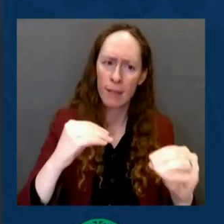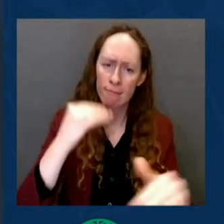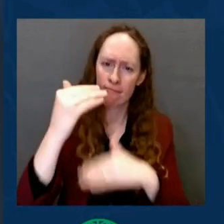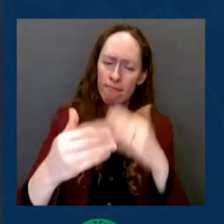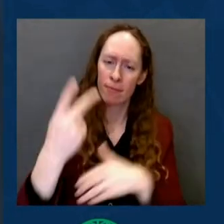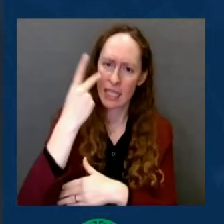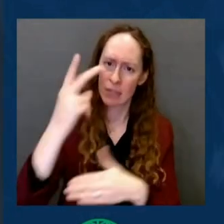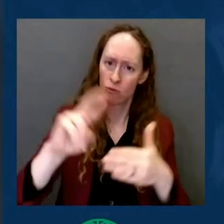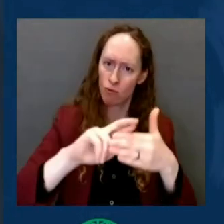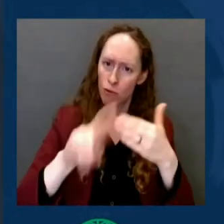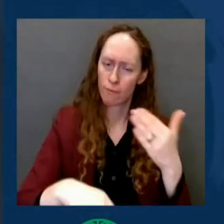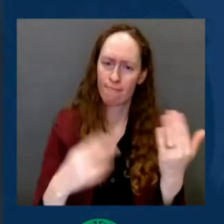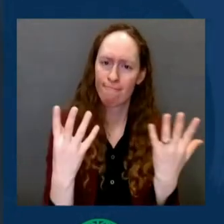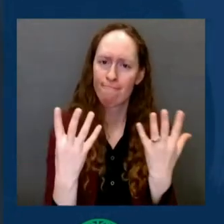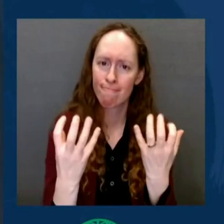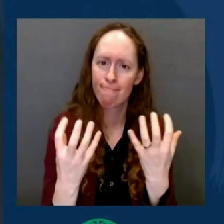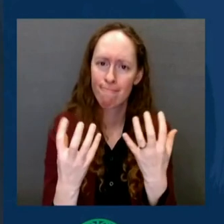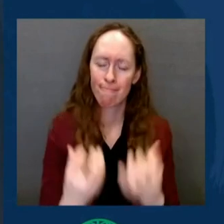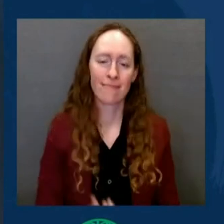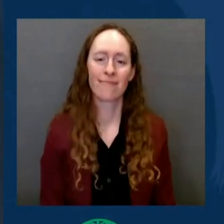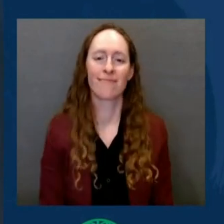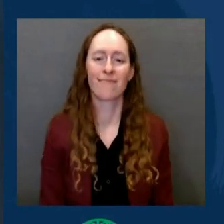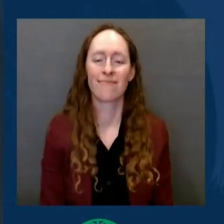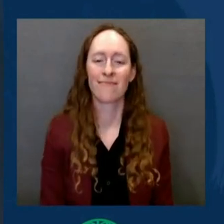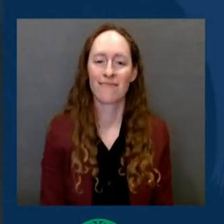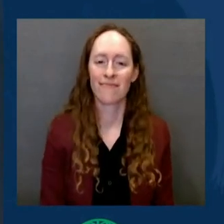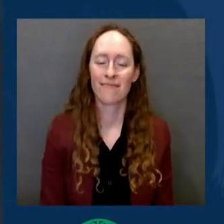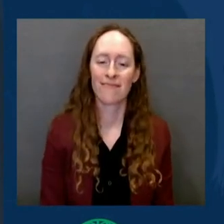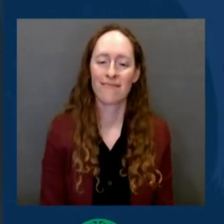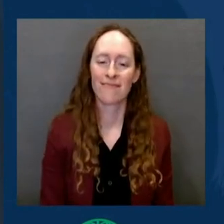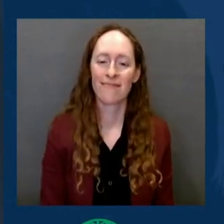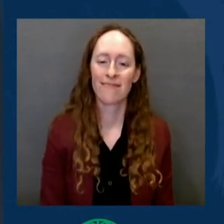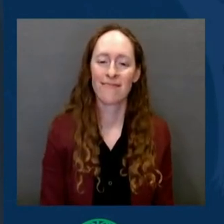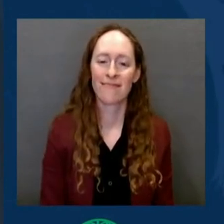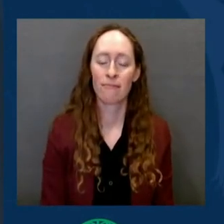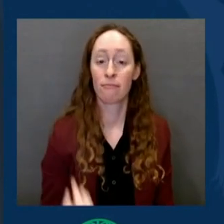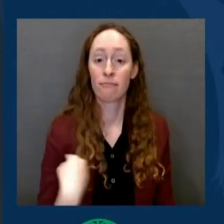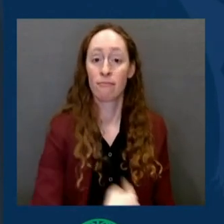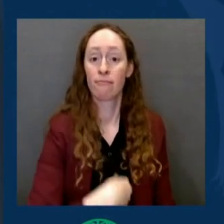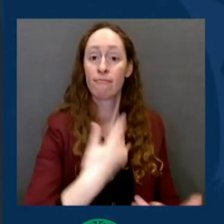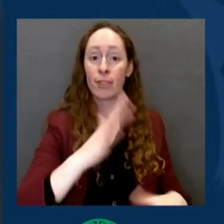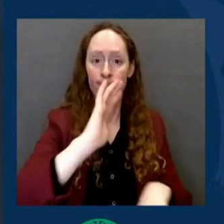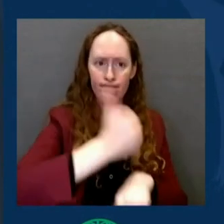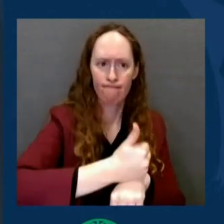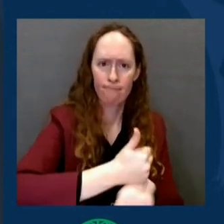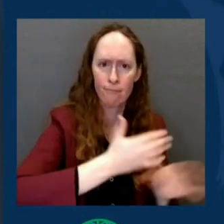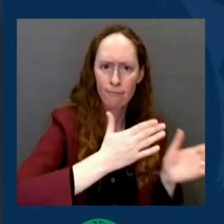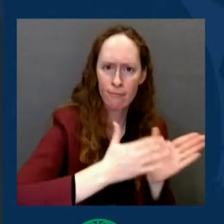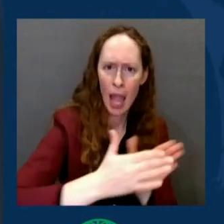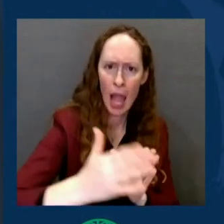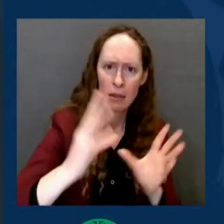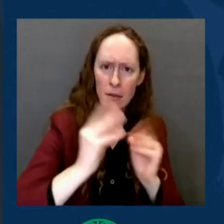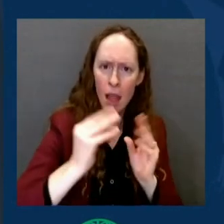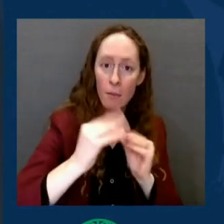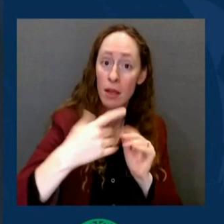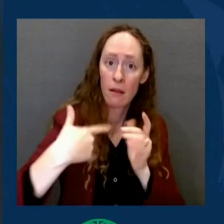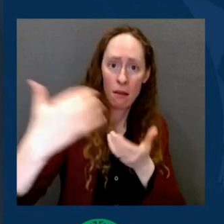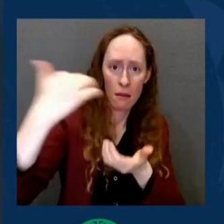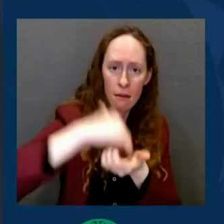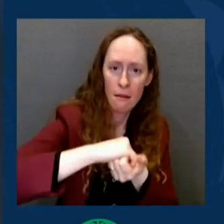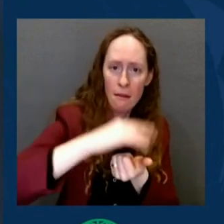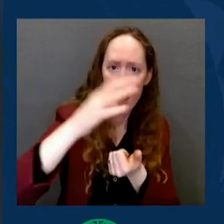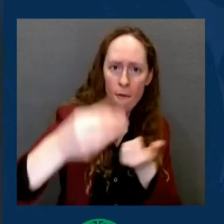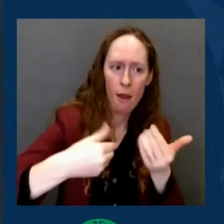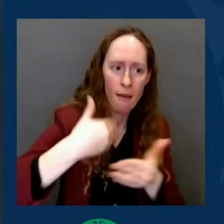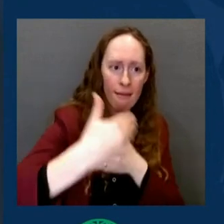close cooperation with the African Union and focus on African priorities. The United States fully supports the blueprint you